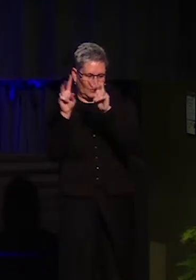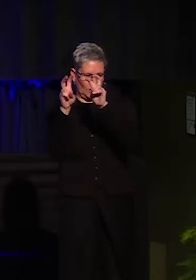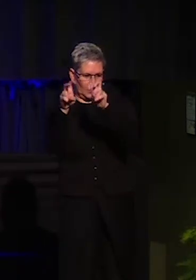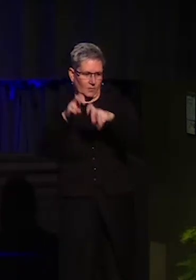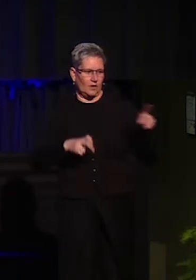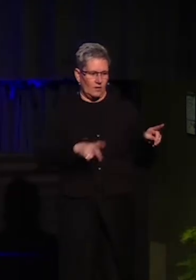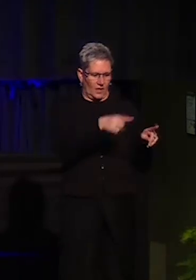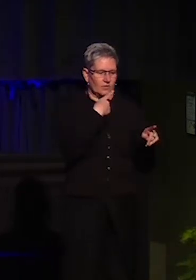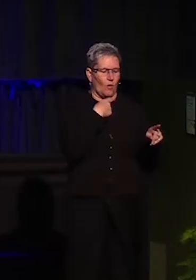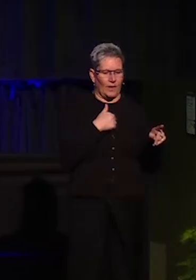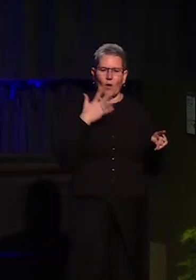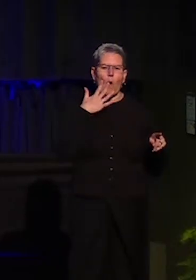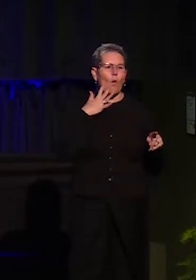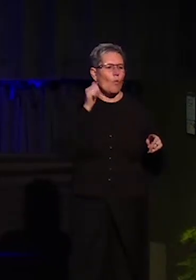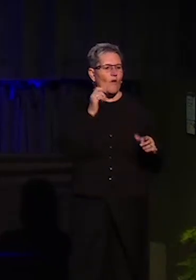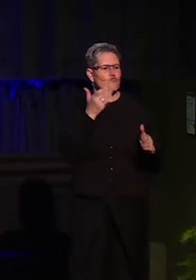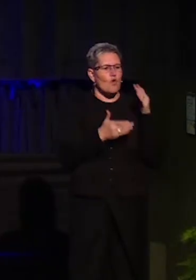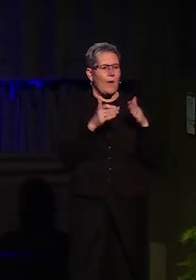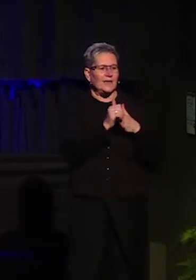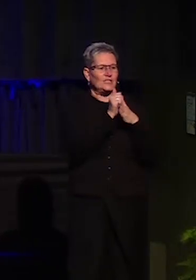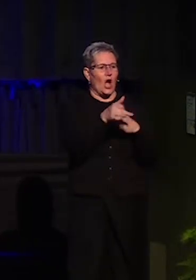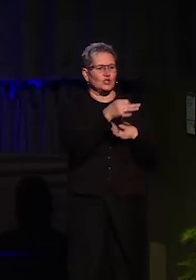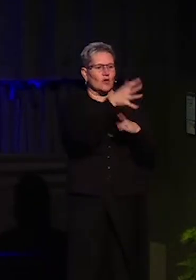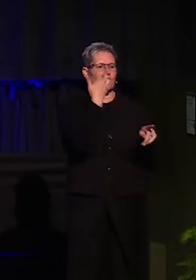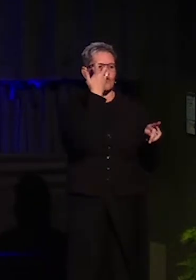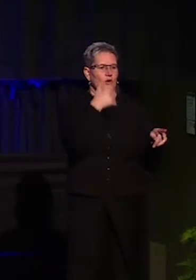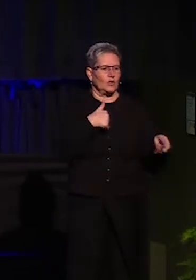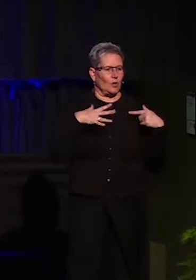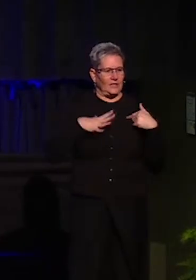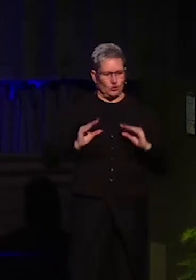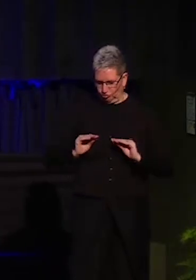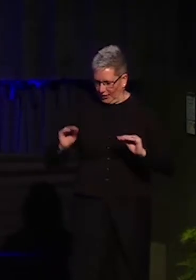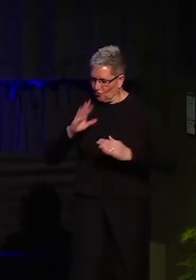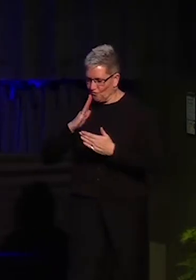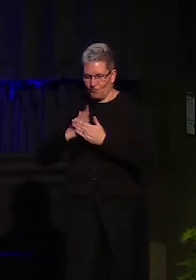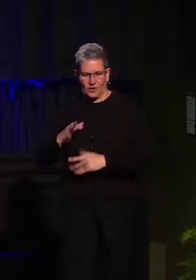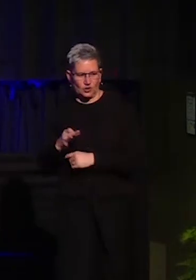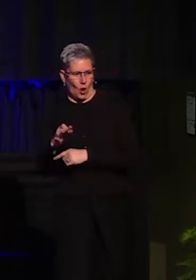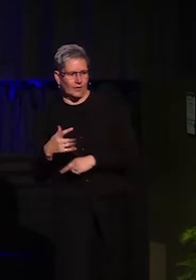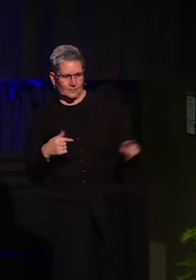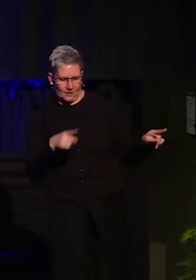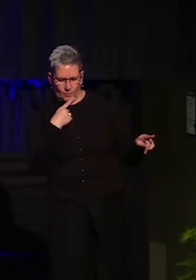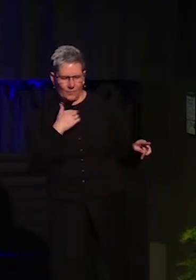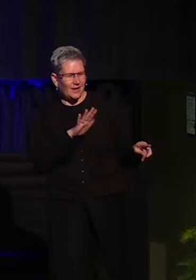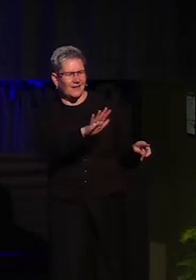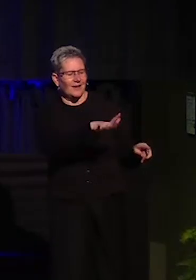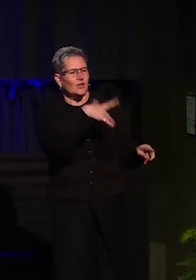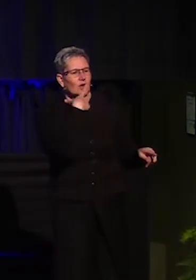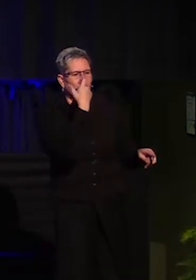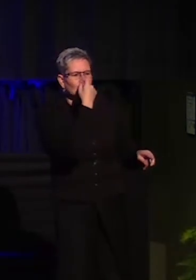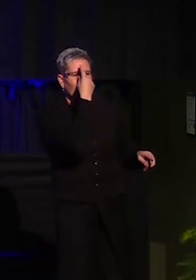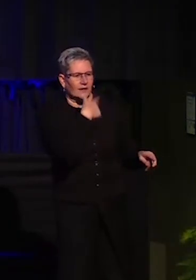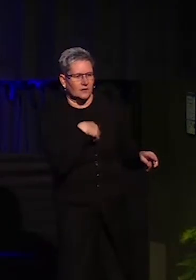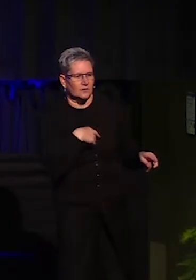robot guide dog in the future. We're not going to need to train these ones anymore. But it fundamentally missed the point